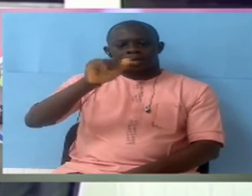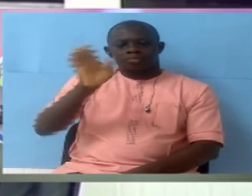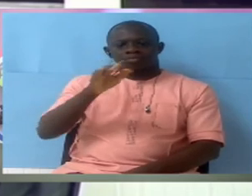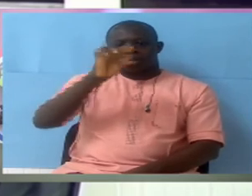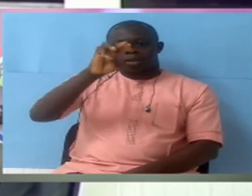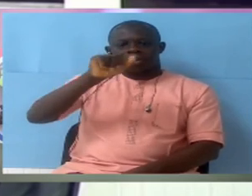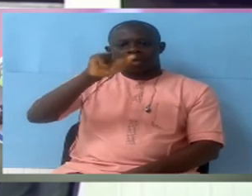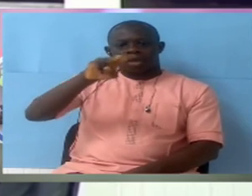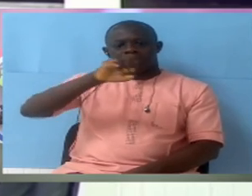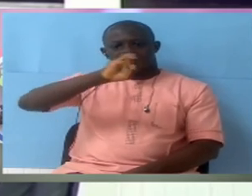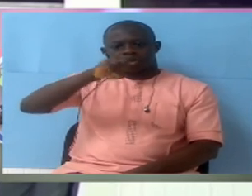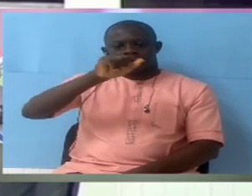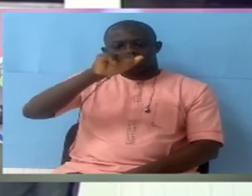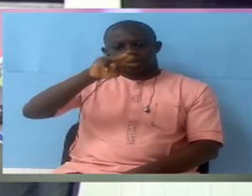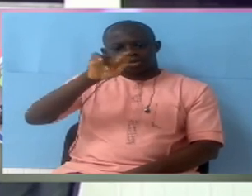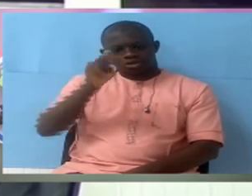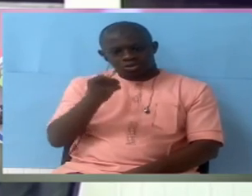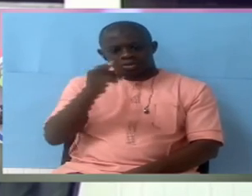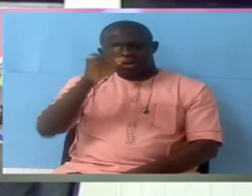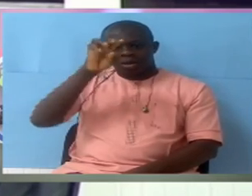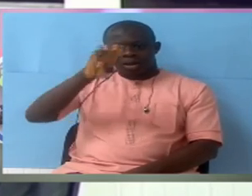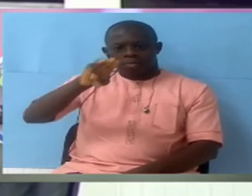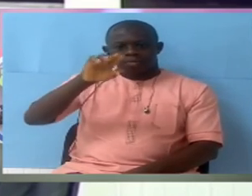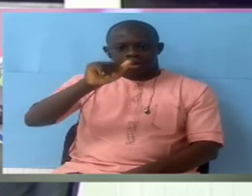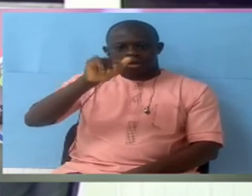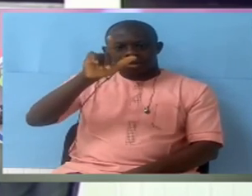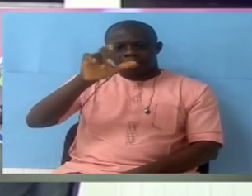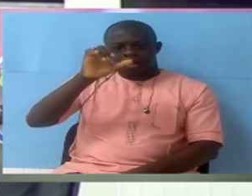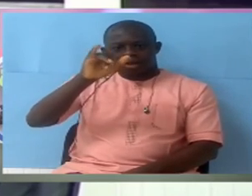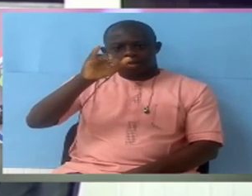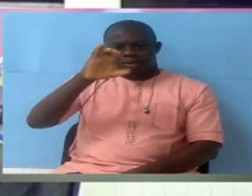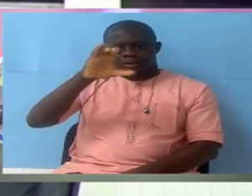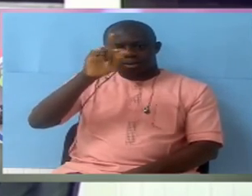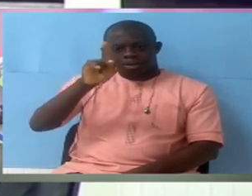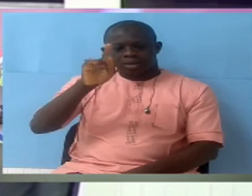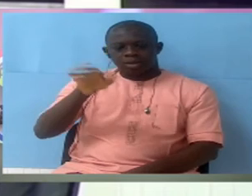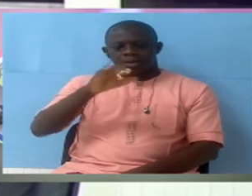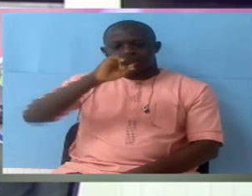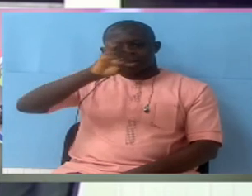Sana Manjang. Malik Jata. Mustafa Sane.